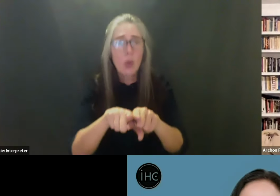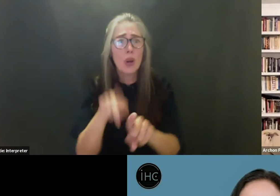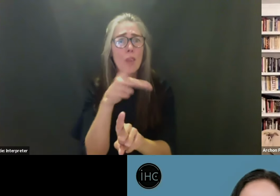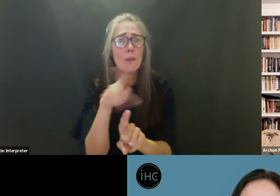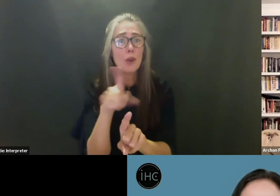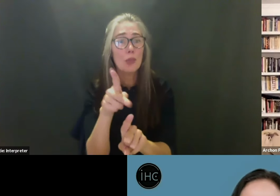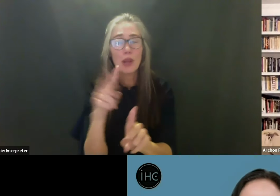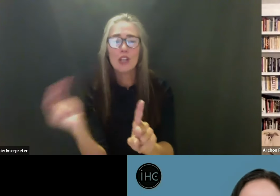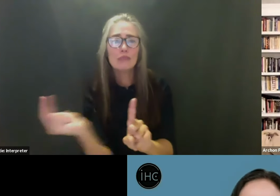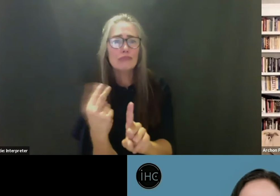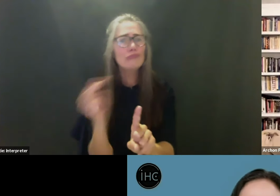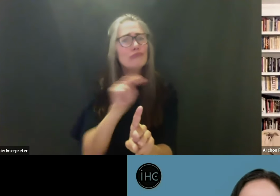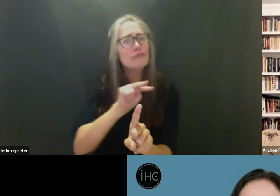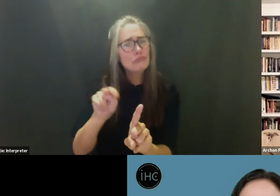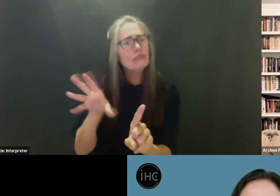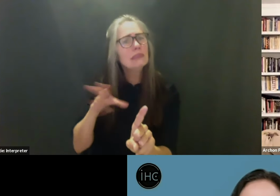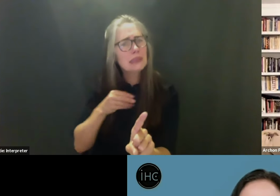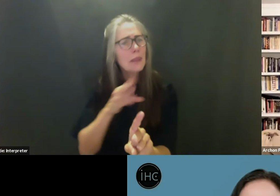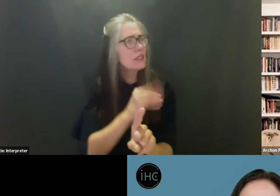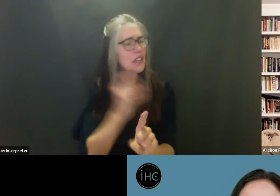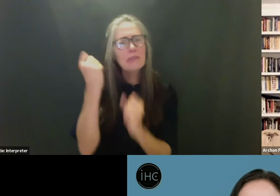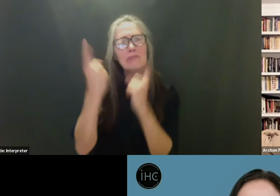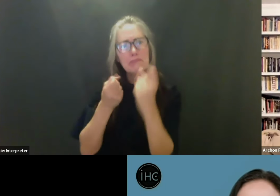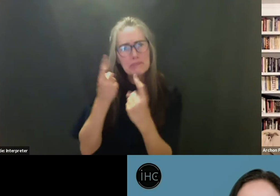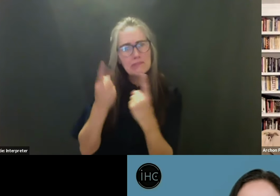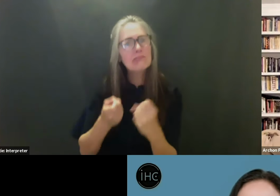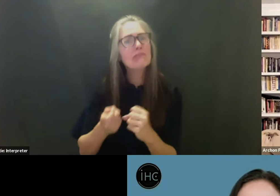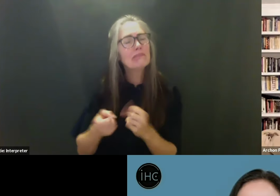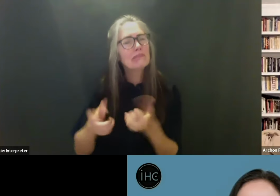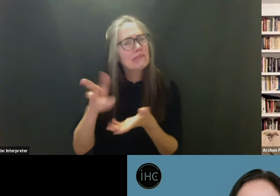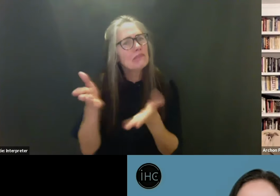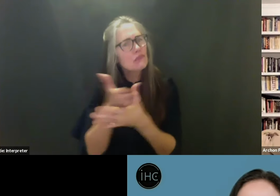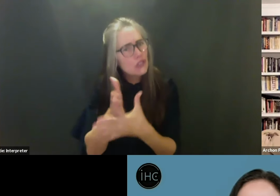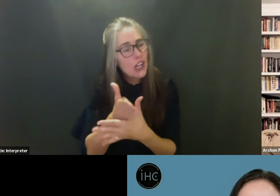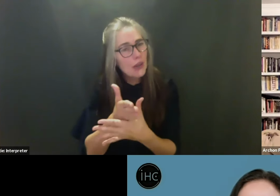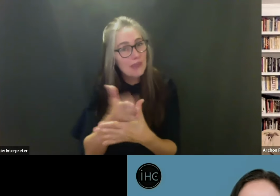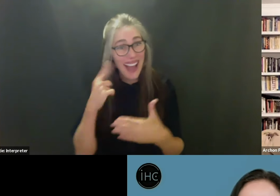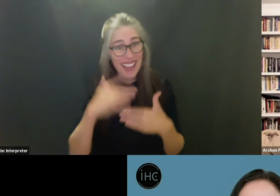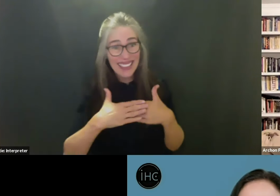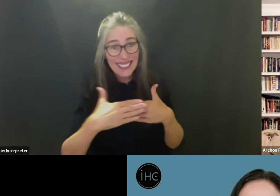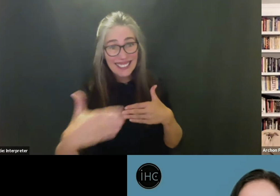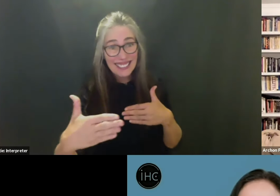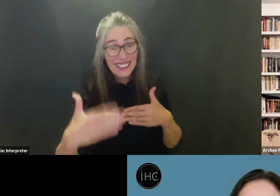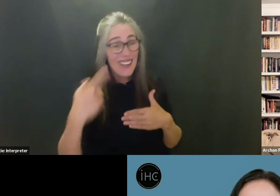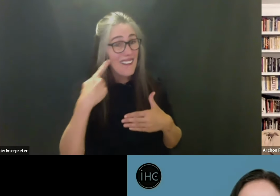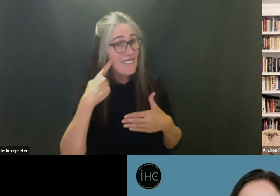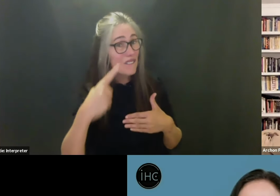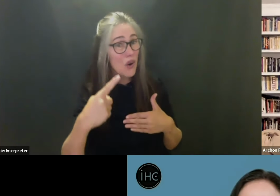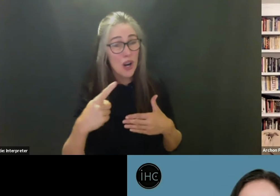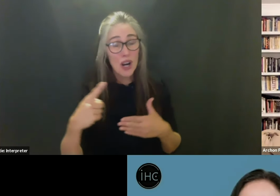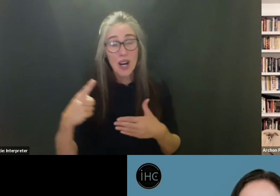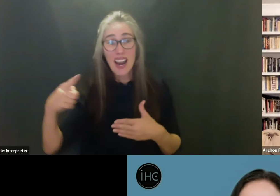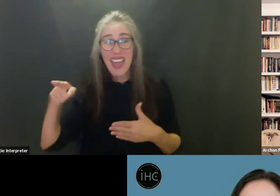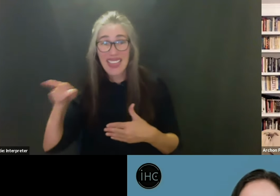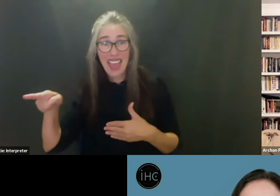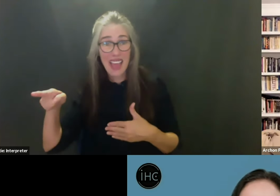viewpoint democracy of a kind of proportionality and beyond the two party system is that the purpleness